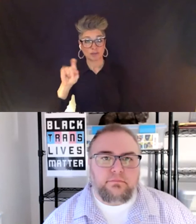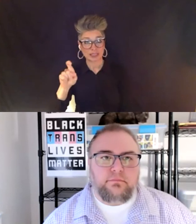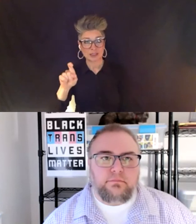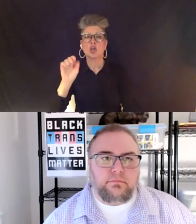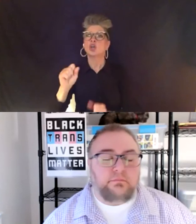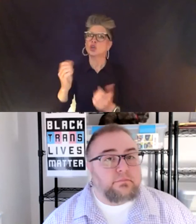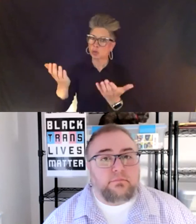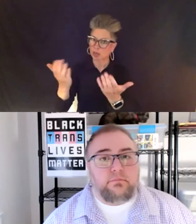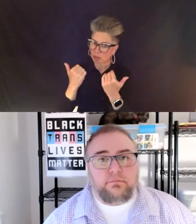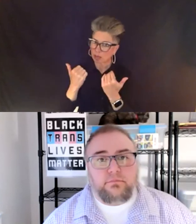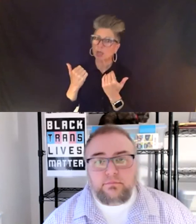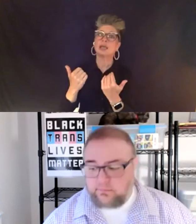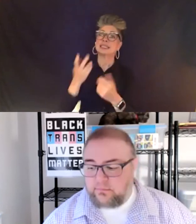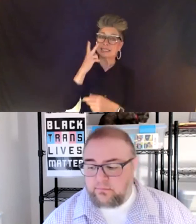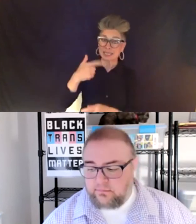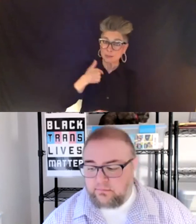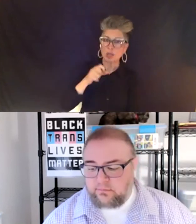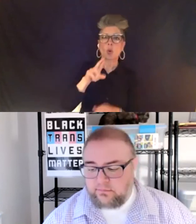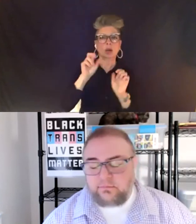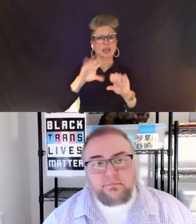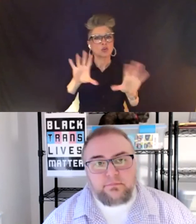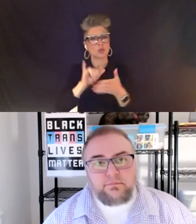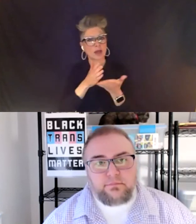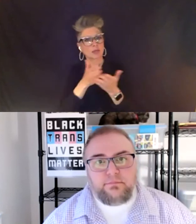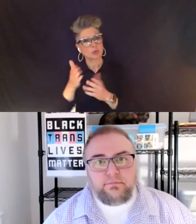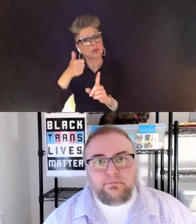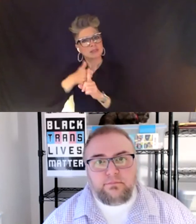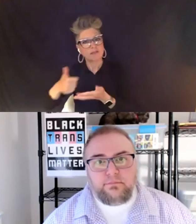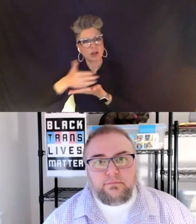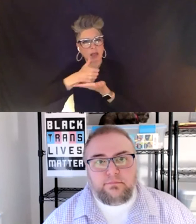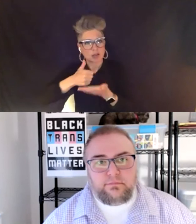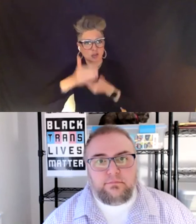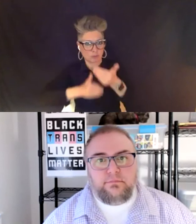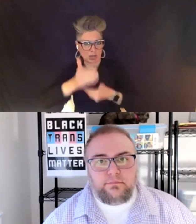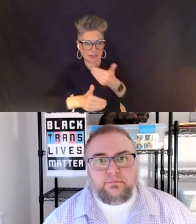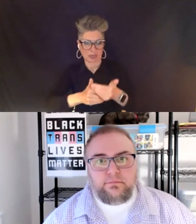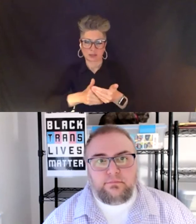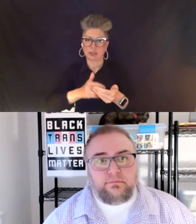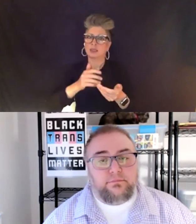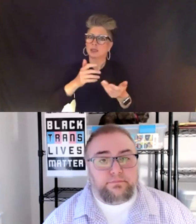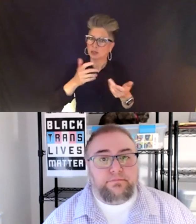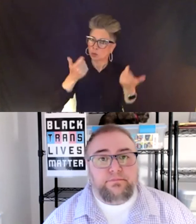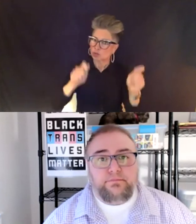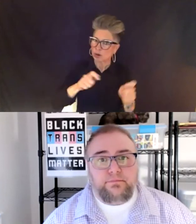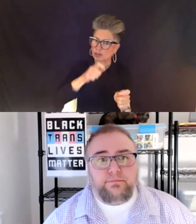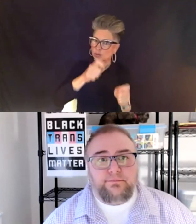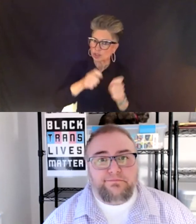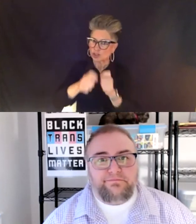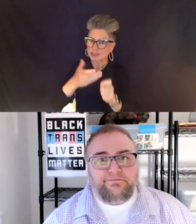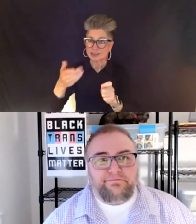self-collection process. So like we are editing and adjusting things to make it that much easier for people to receive the care that they